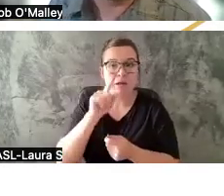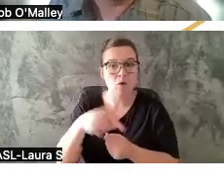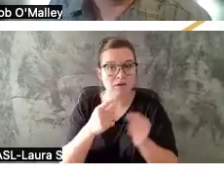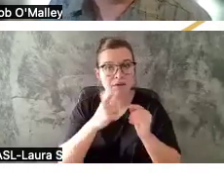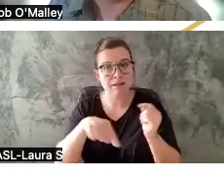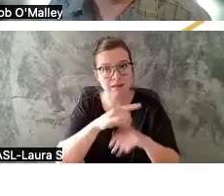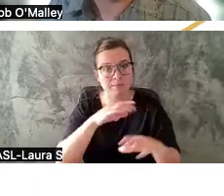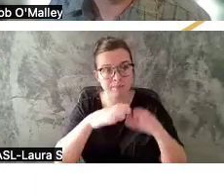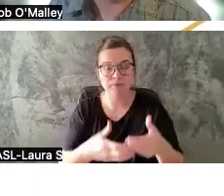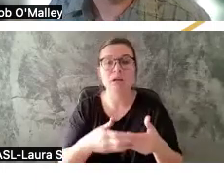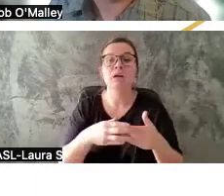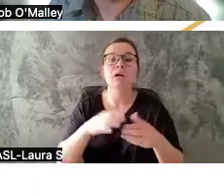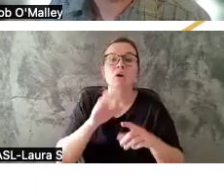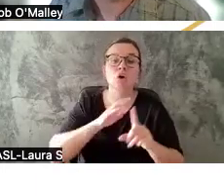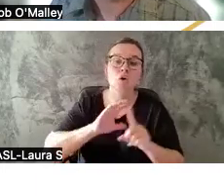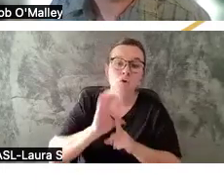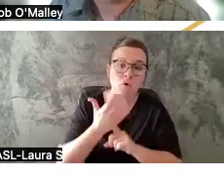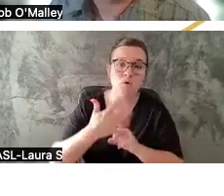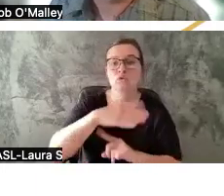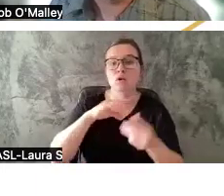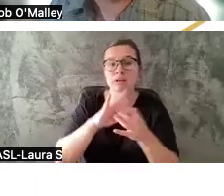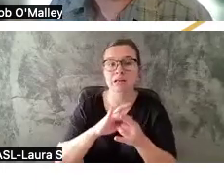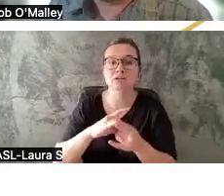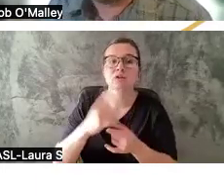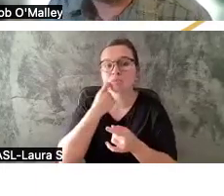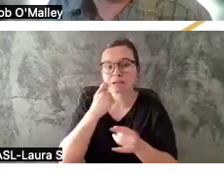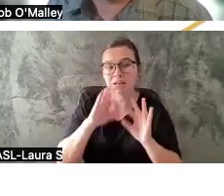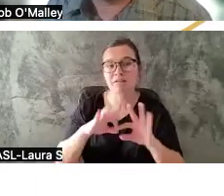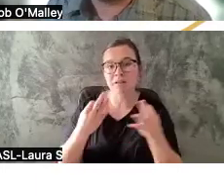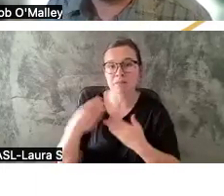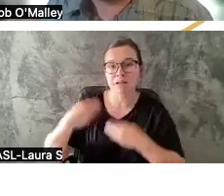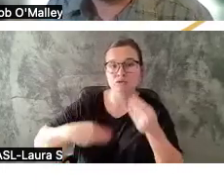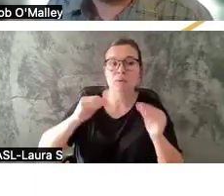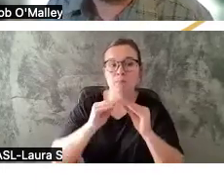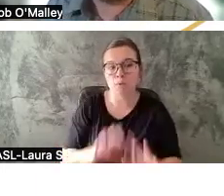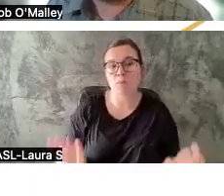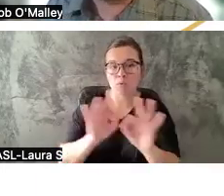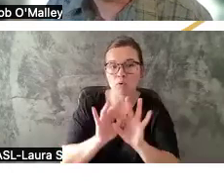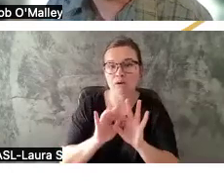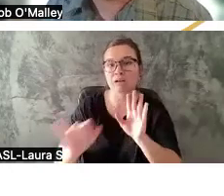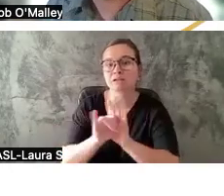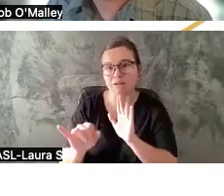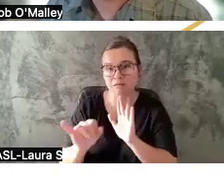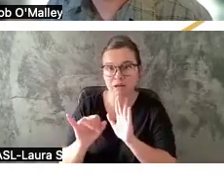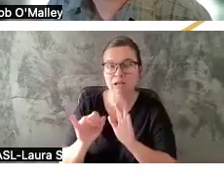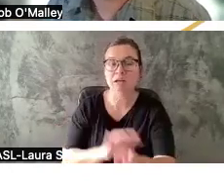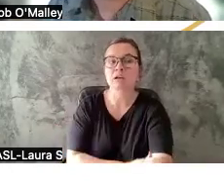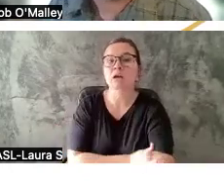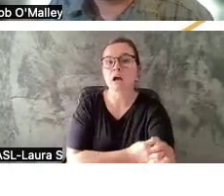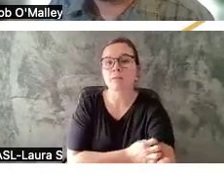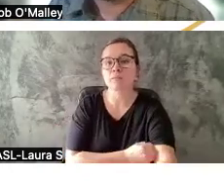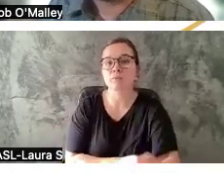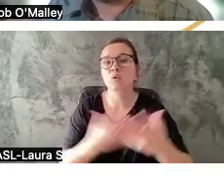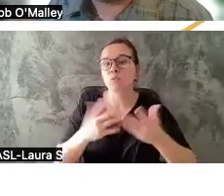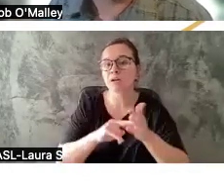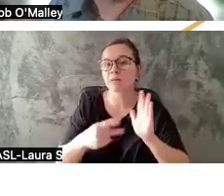communities. Cultural connection and recent familial lineage are much, much more important in identifying, what it would